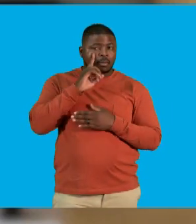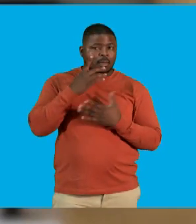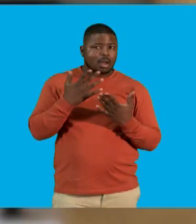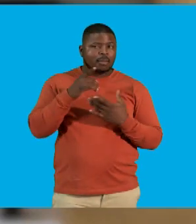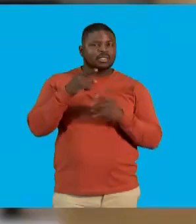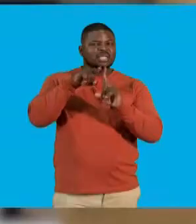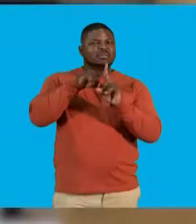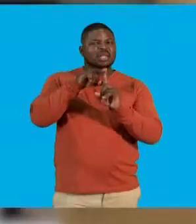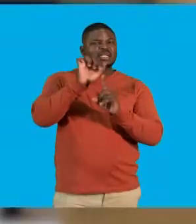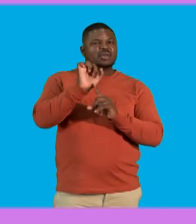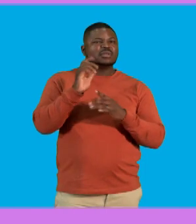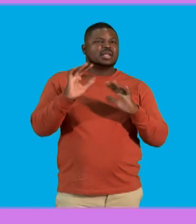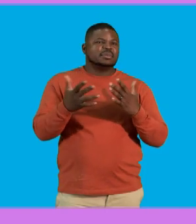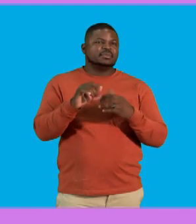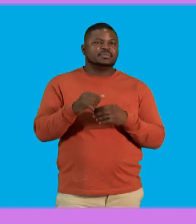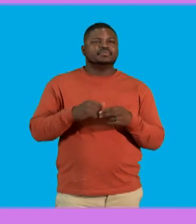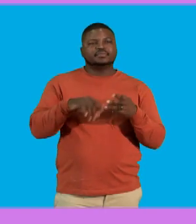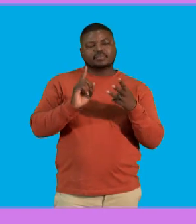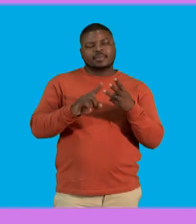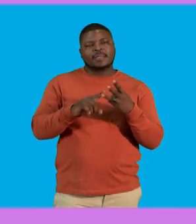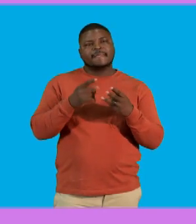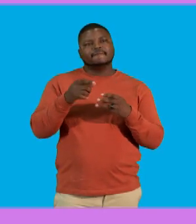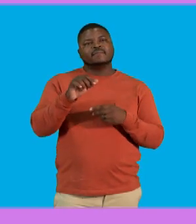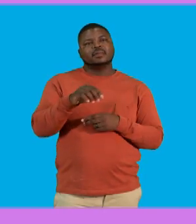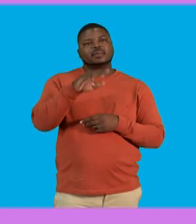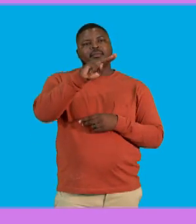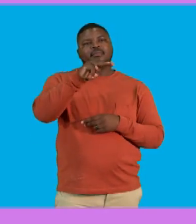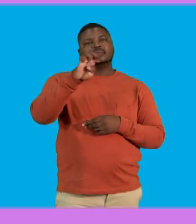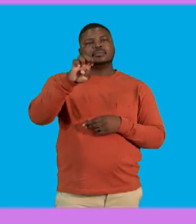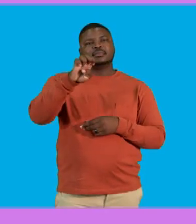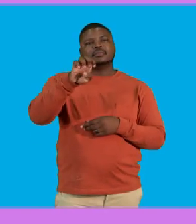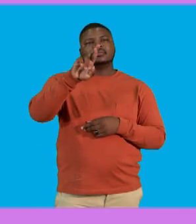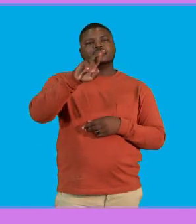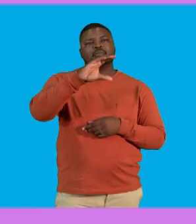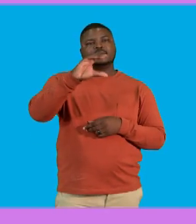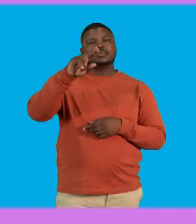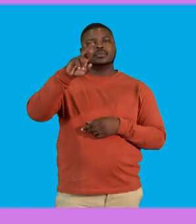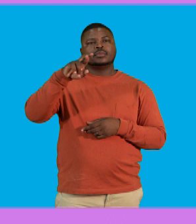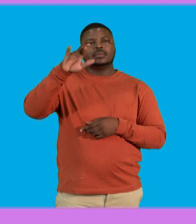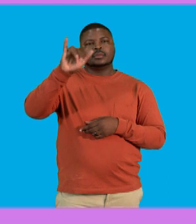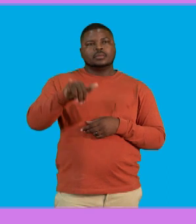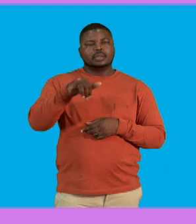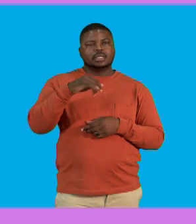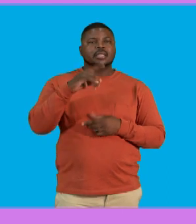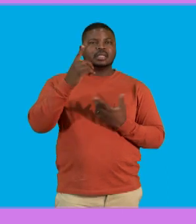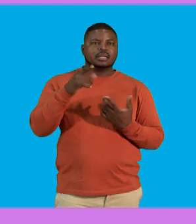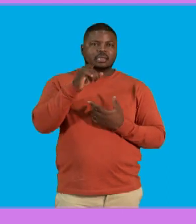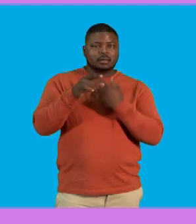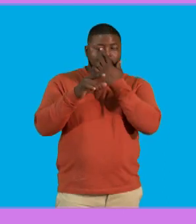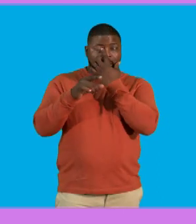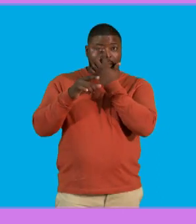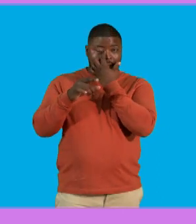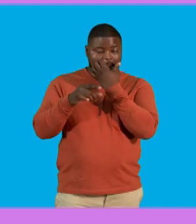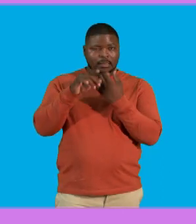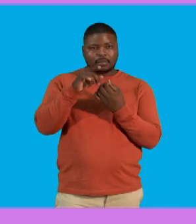reading. Then the next one, we've got the mercury temperature. The mercury temperature, it's normally used in labs when they want to check, maybe they've boiled